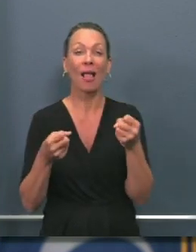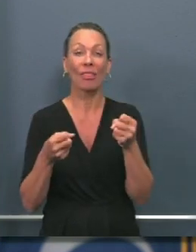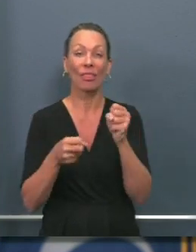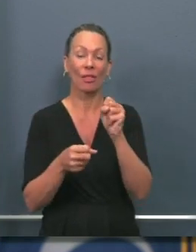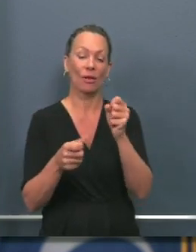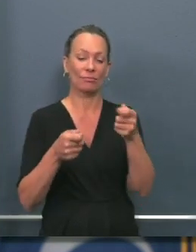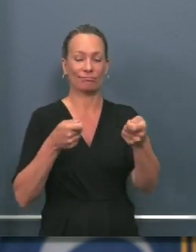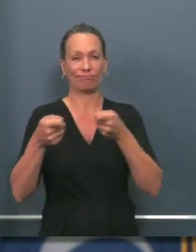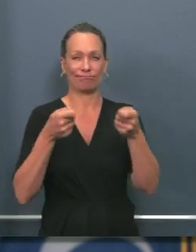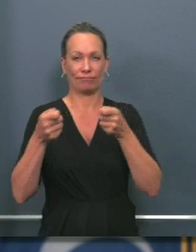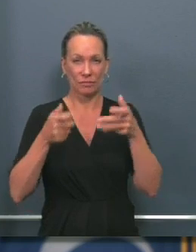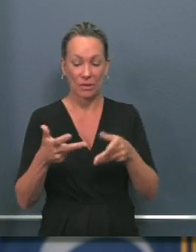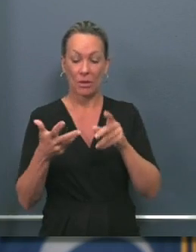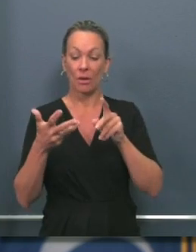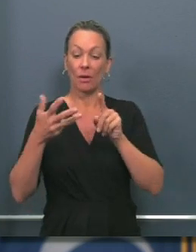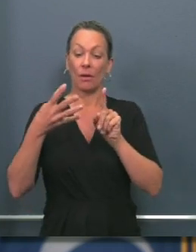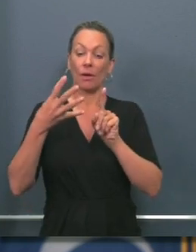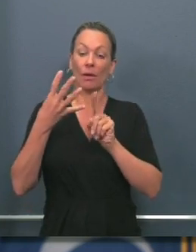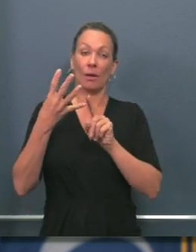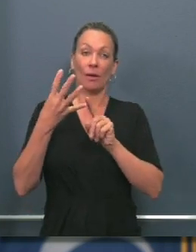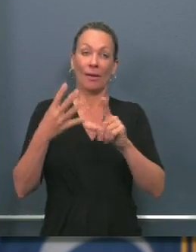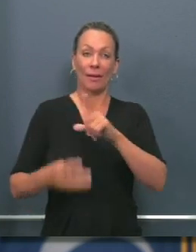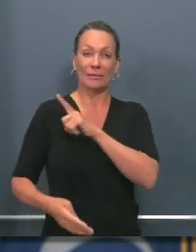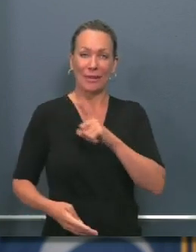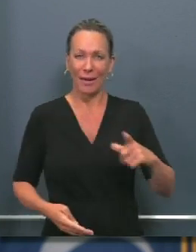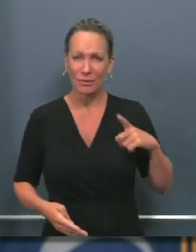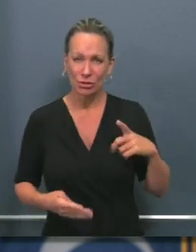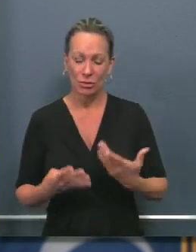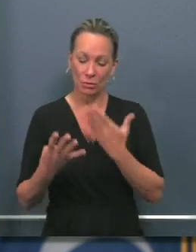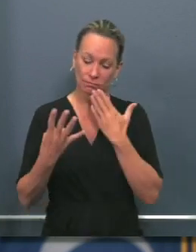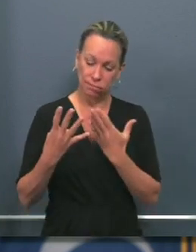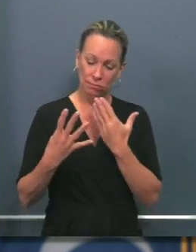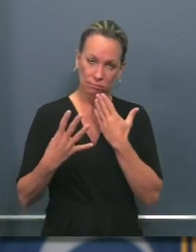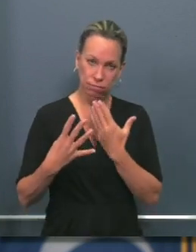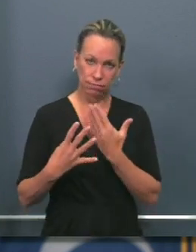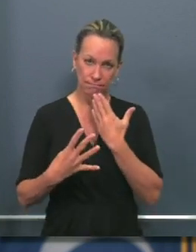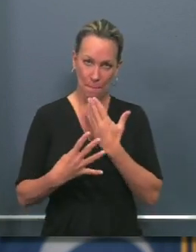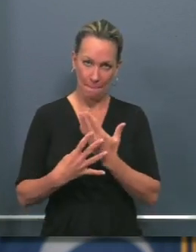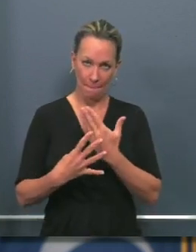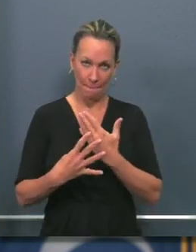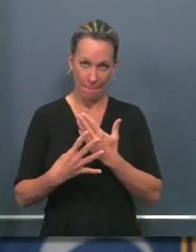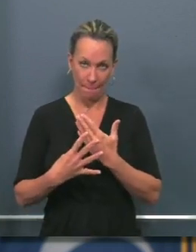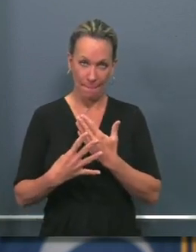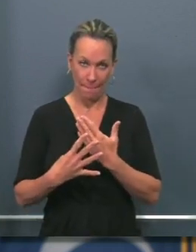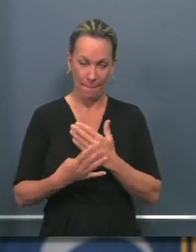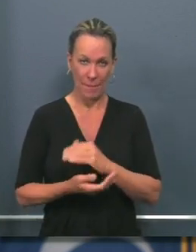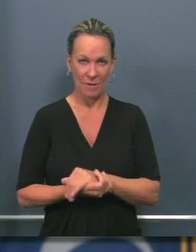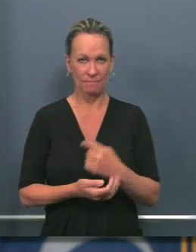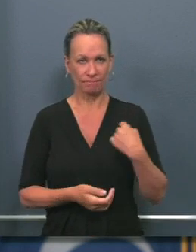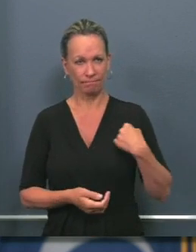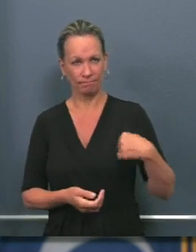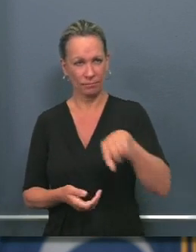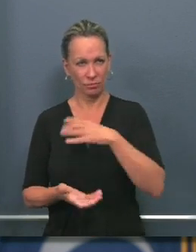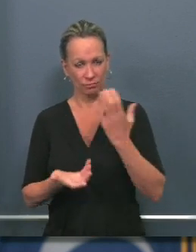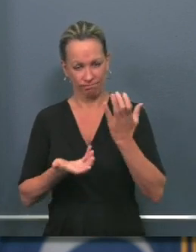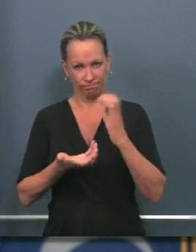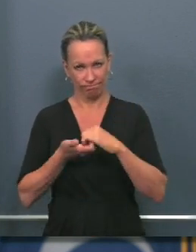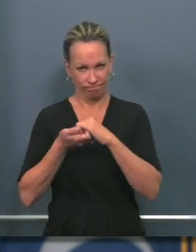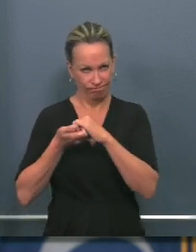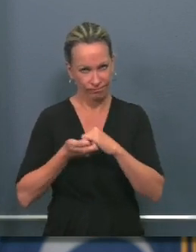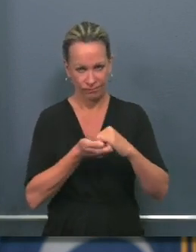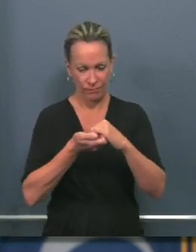for your counsel as well as we move through this next phase together. With that, happy to take any